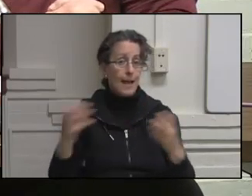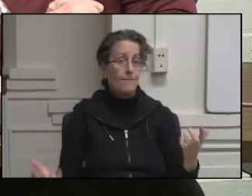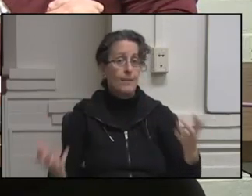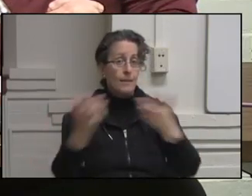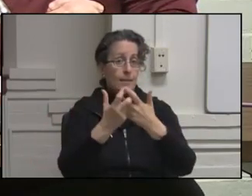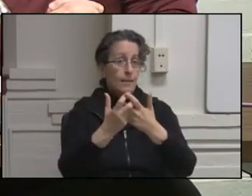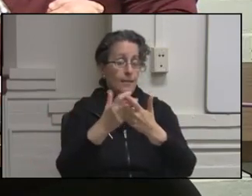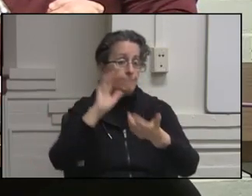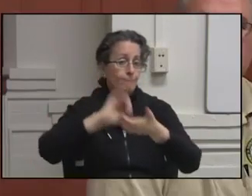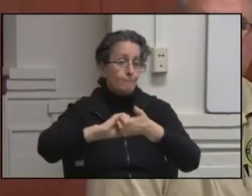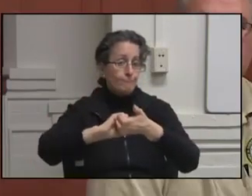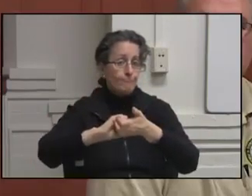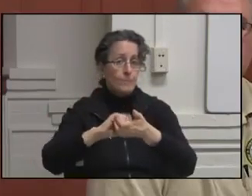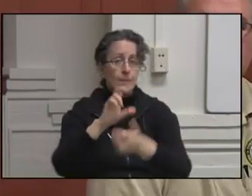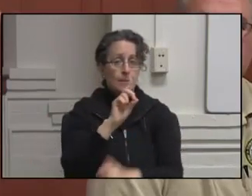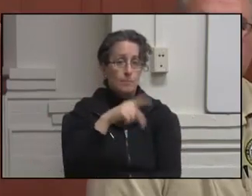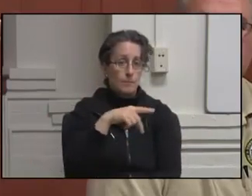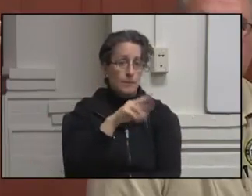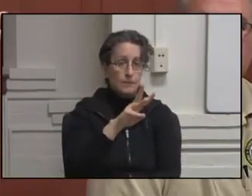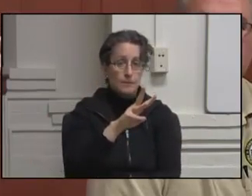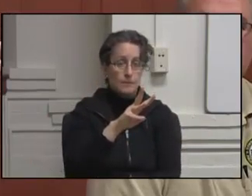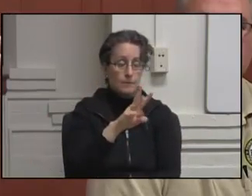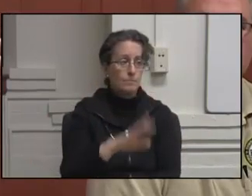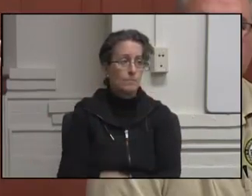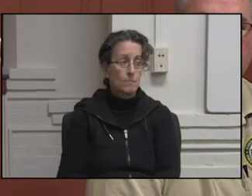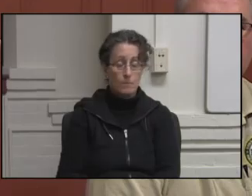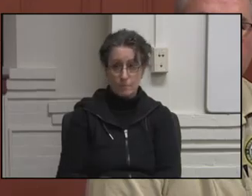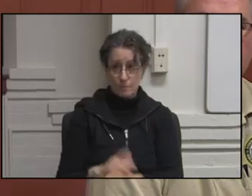Works. And would that then be